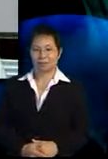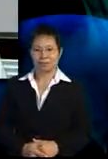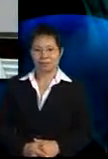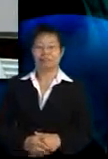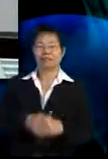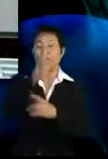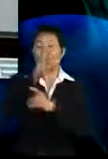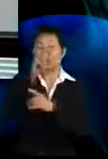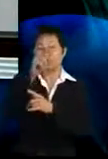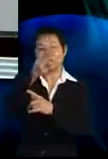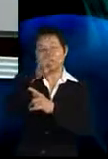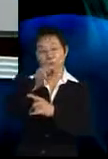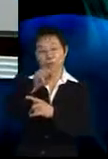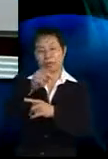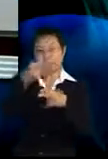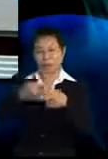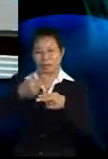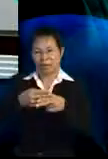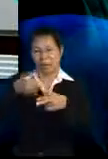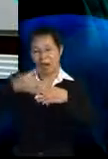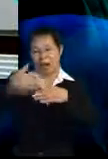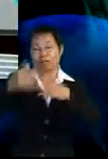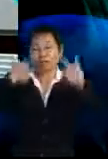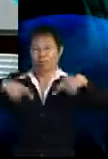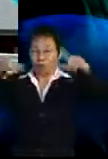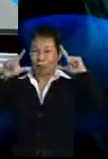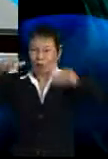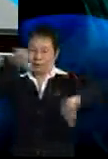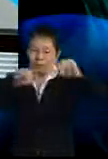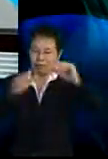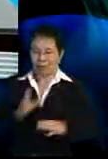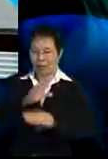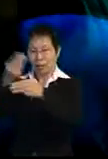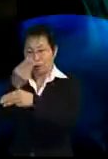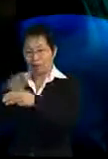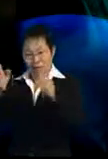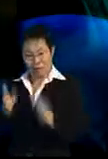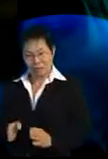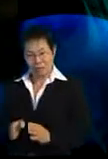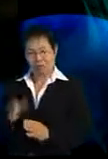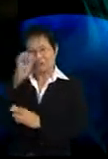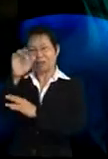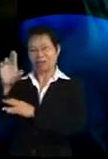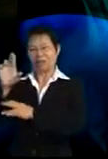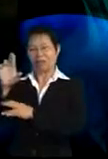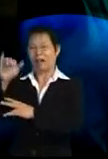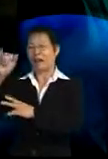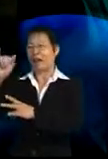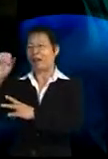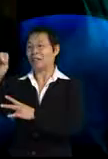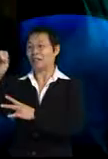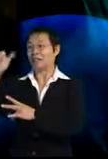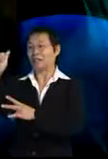The unit Newton is named after a famous scientist and mathematician, Sir Isaac Newton.